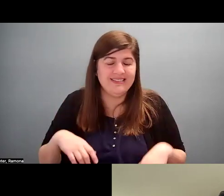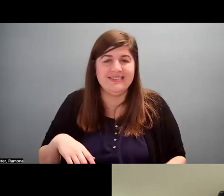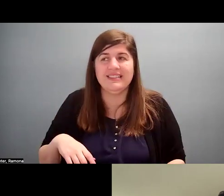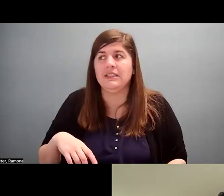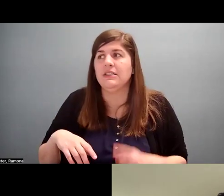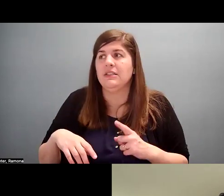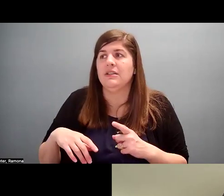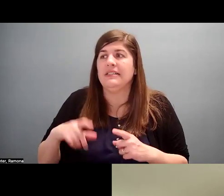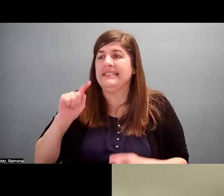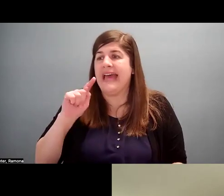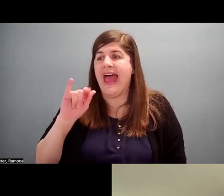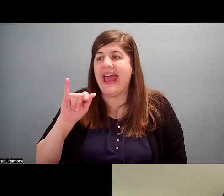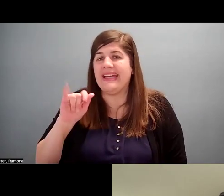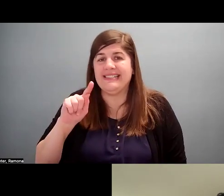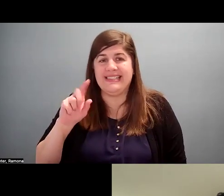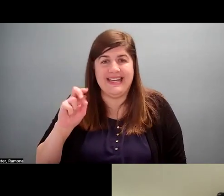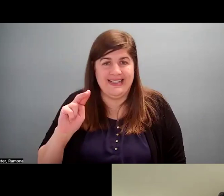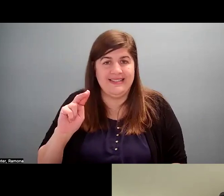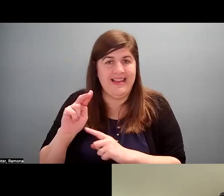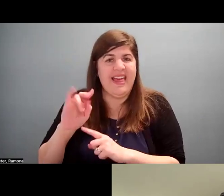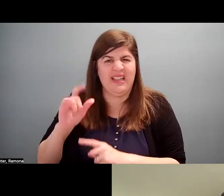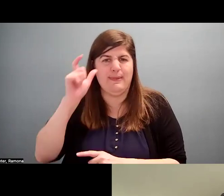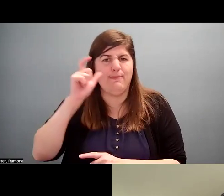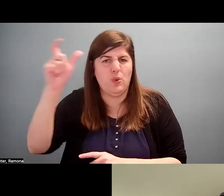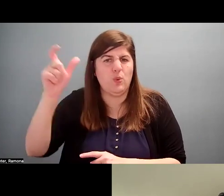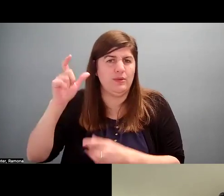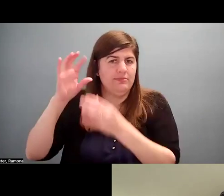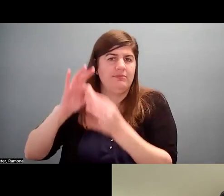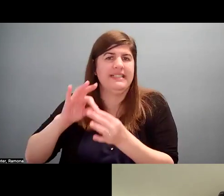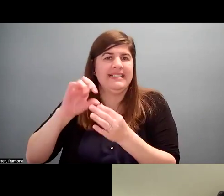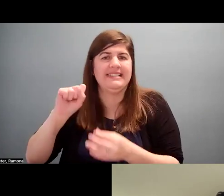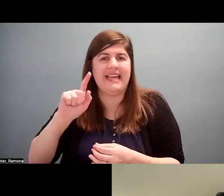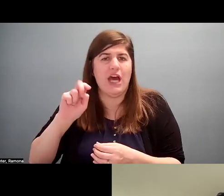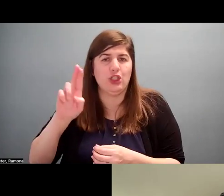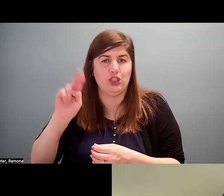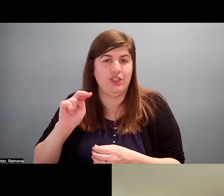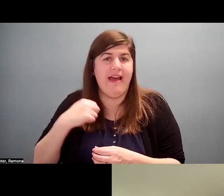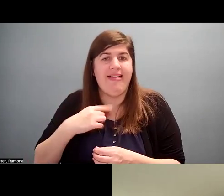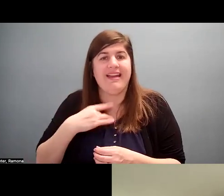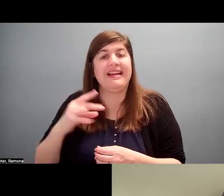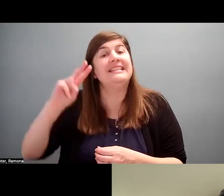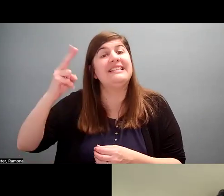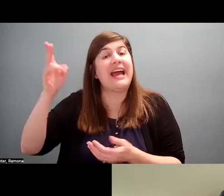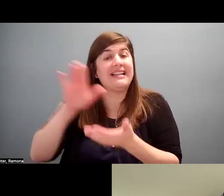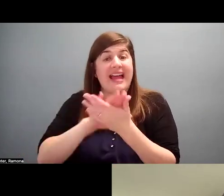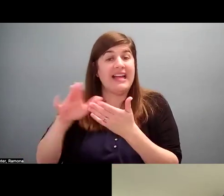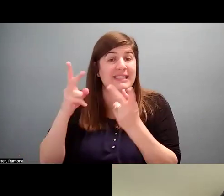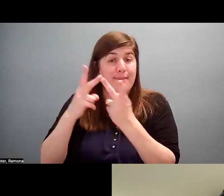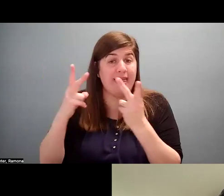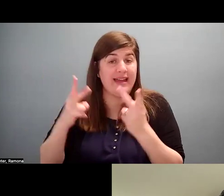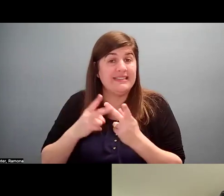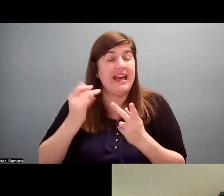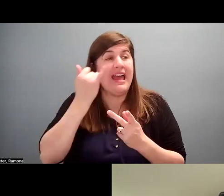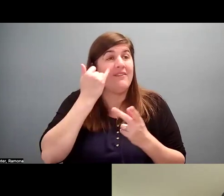Saturn. And I like it because it's like the second nicest place for us to ever exist if we ever were to